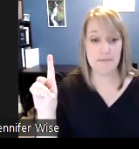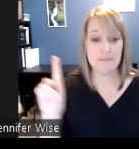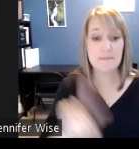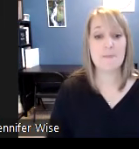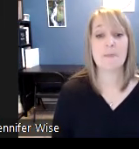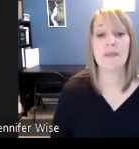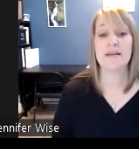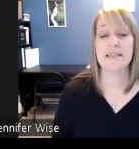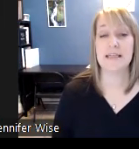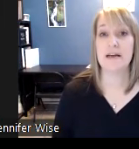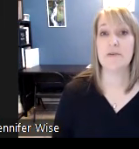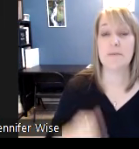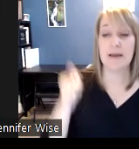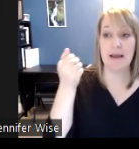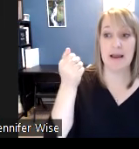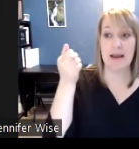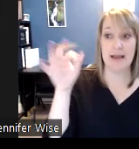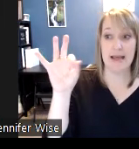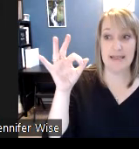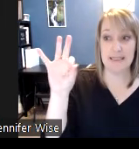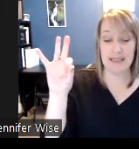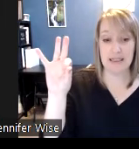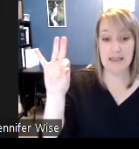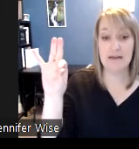1971. 1911 would be